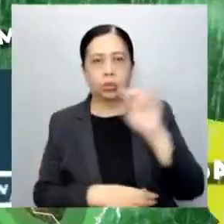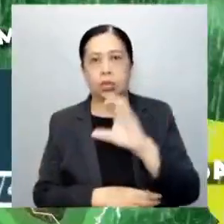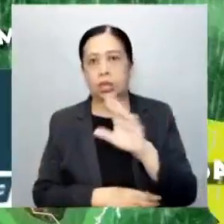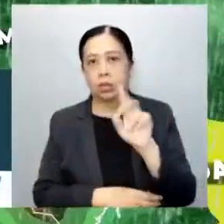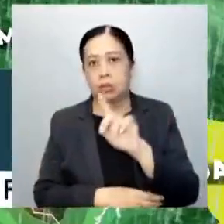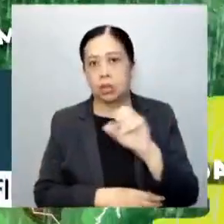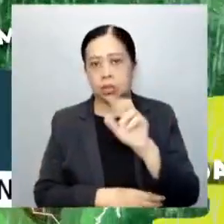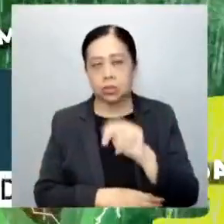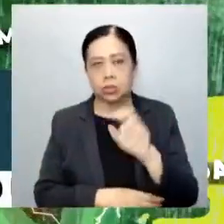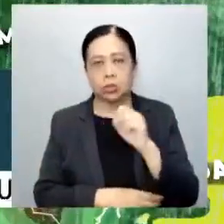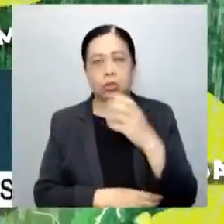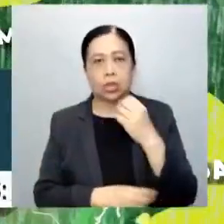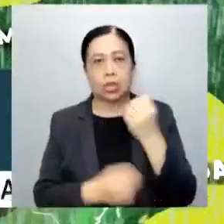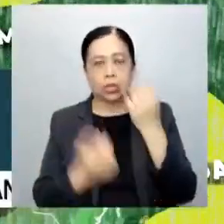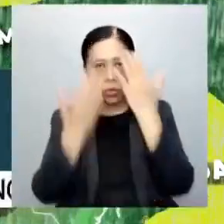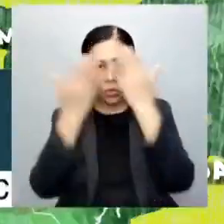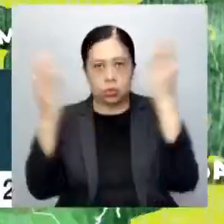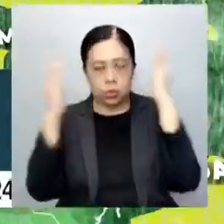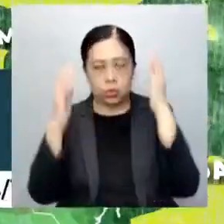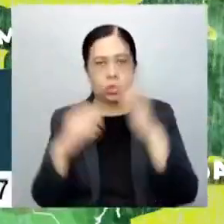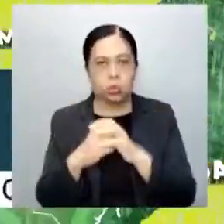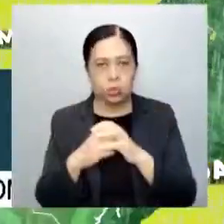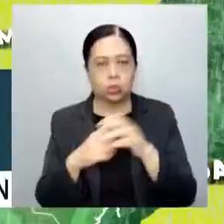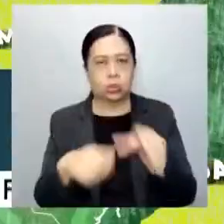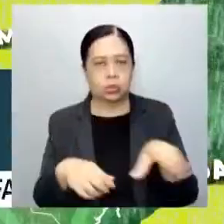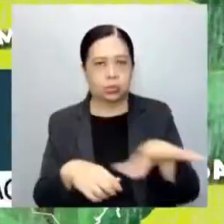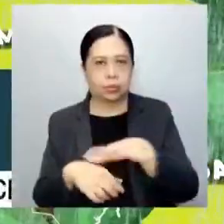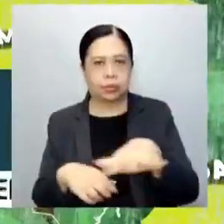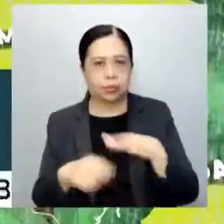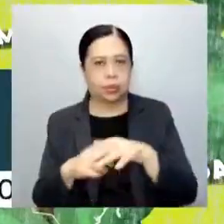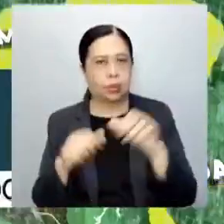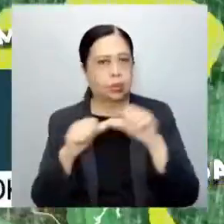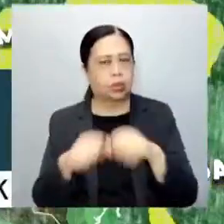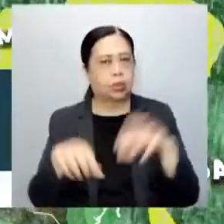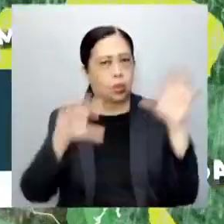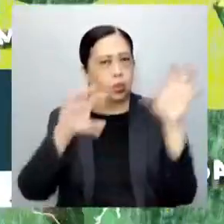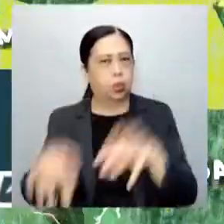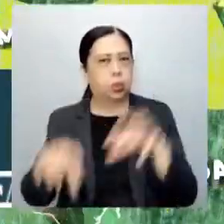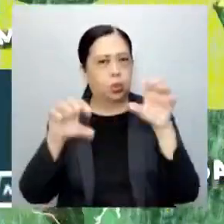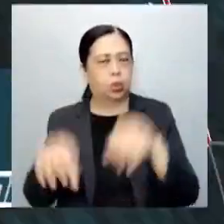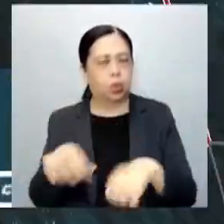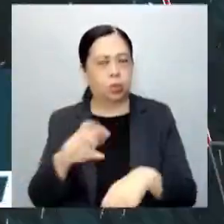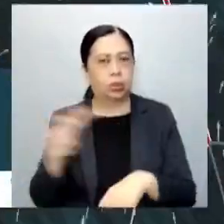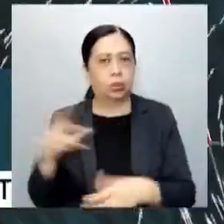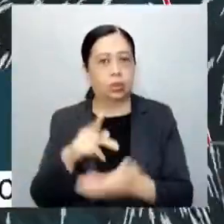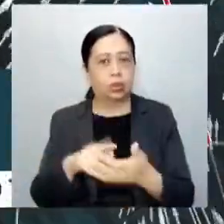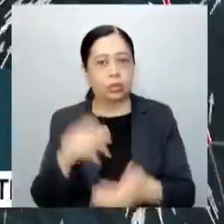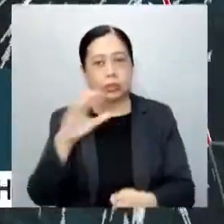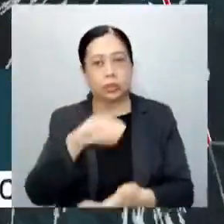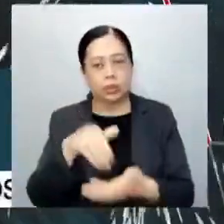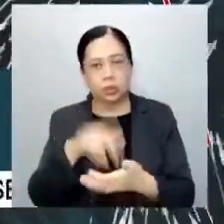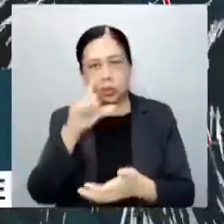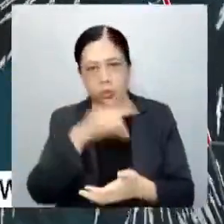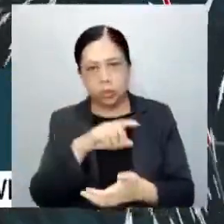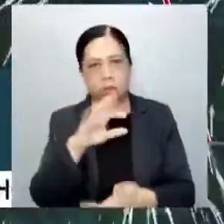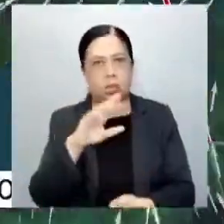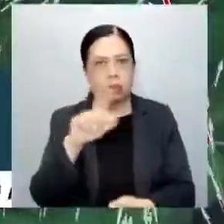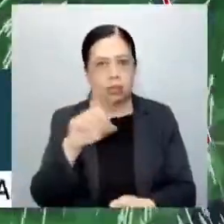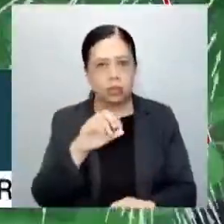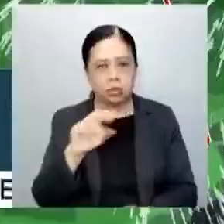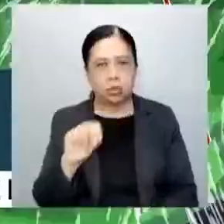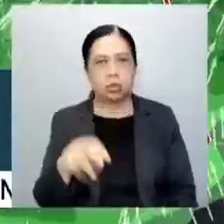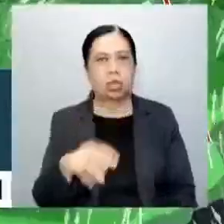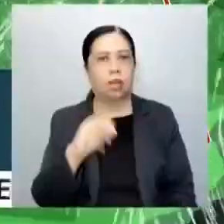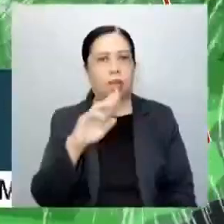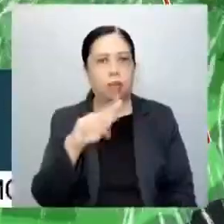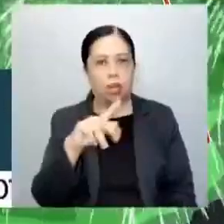Sulu Archipelago. This weekend, monsoon rains will continue to batter the western sections of central Luzon, Calabarzon, Mimaropa, and western